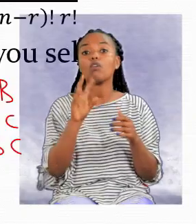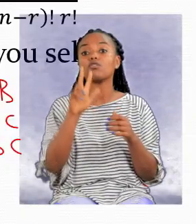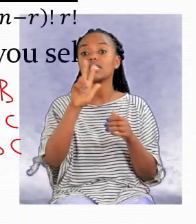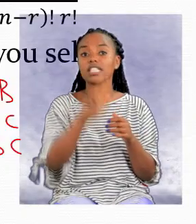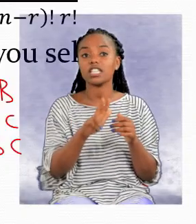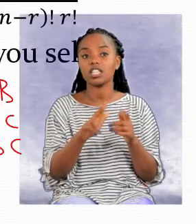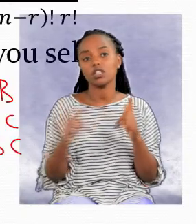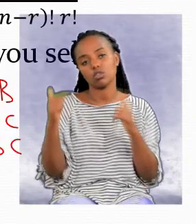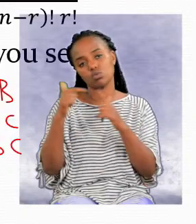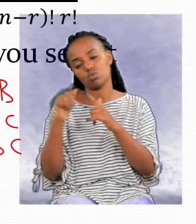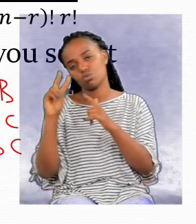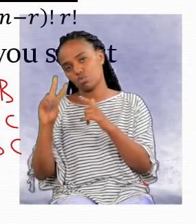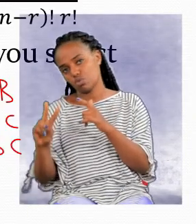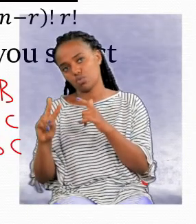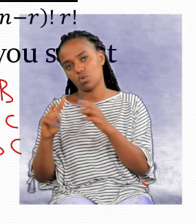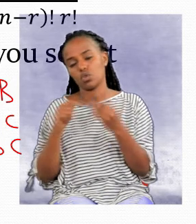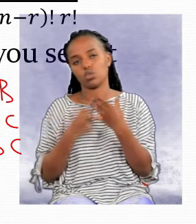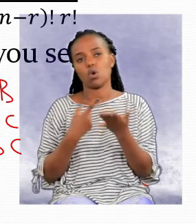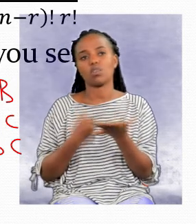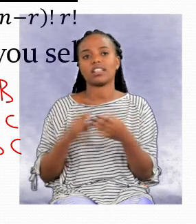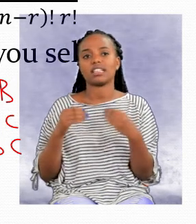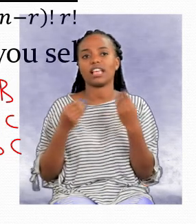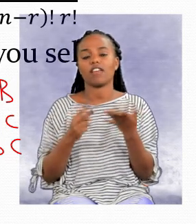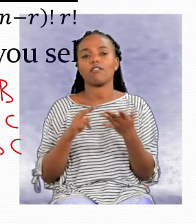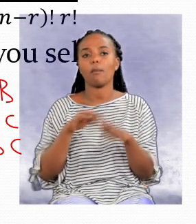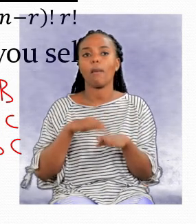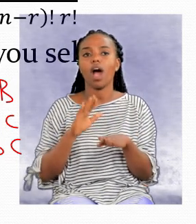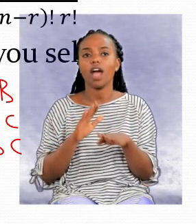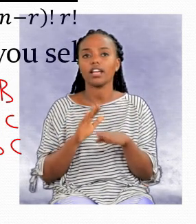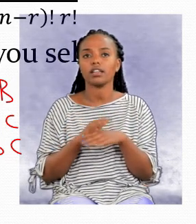3 to 2. So this is given by